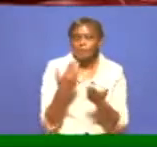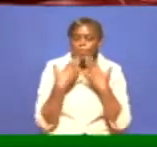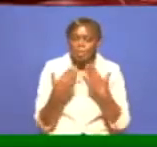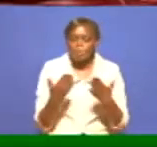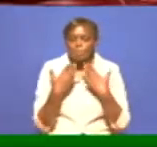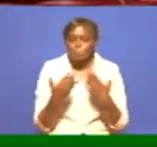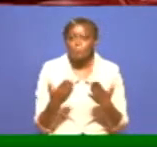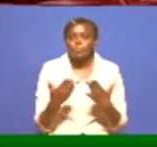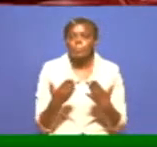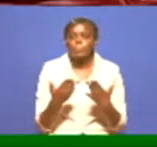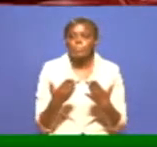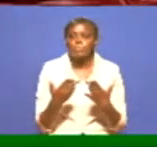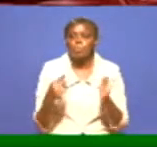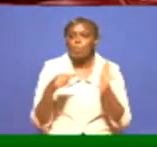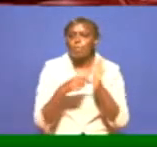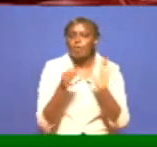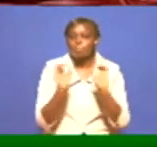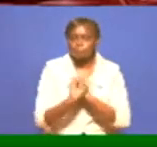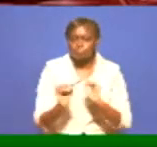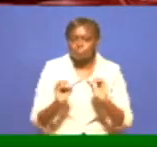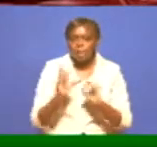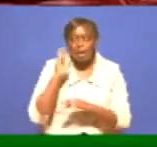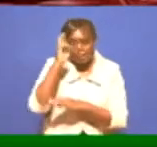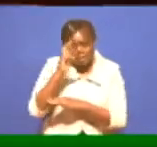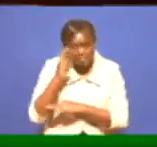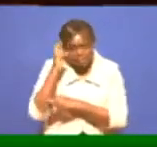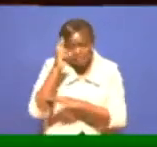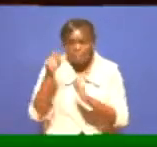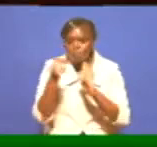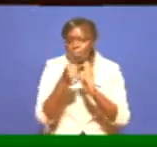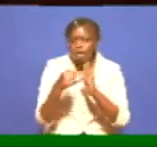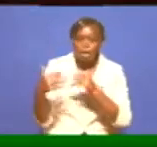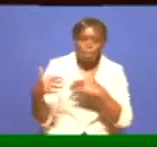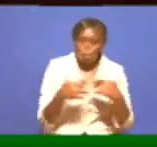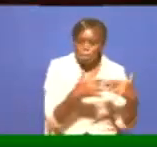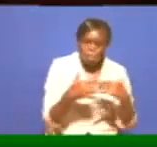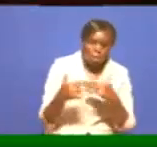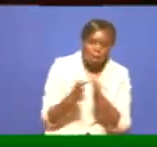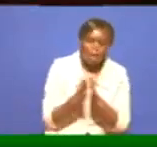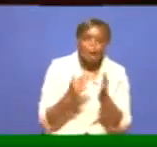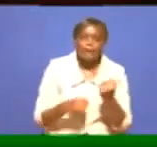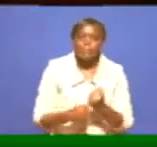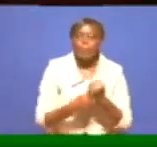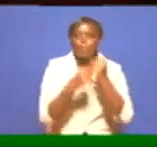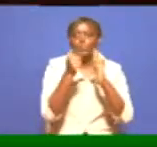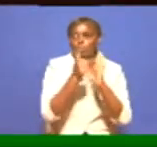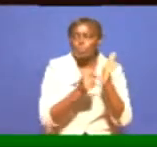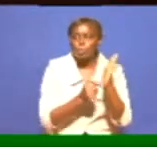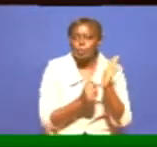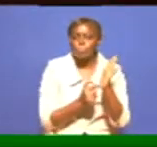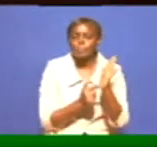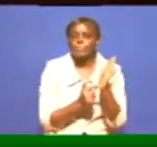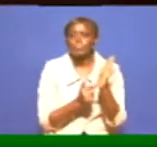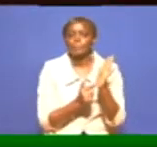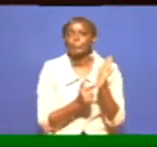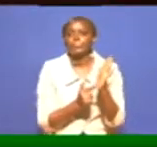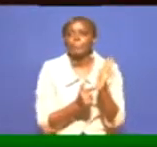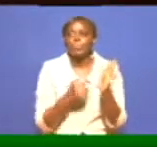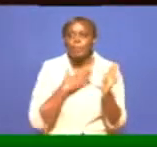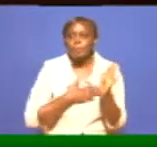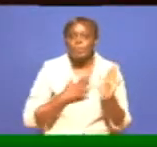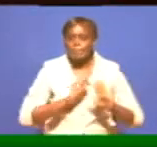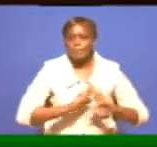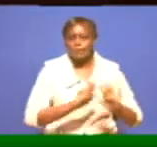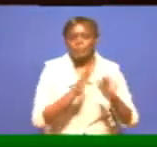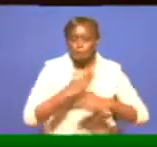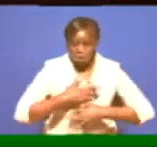So, no more point of orders. I realize it's actually point of arguments and point of contributions. So let's leave it. Honorable